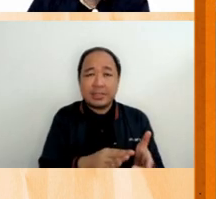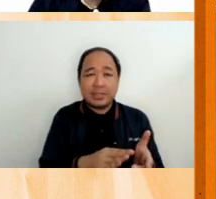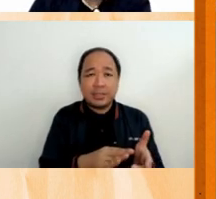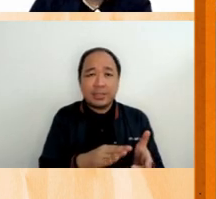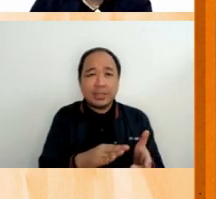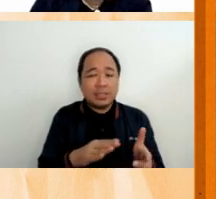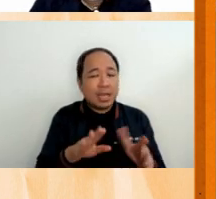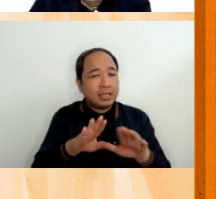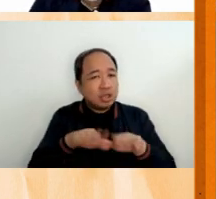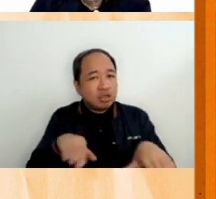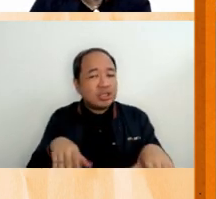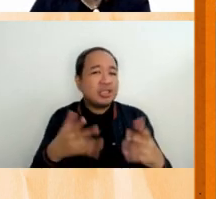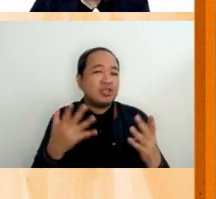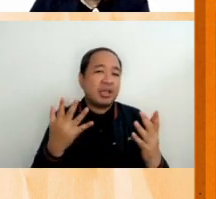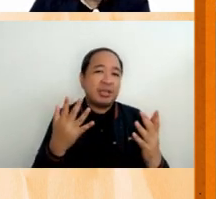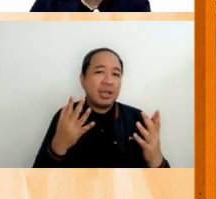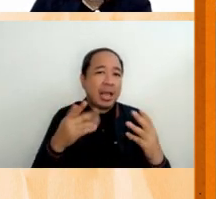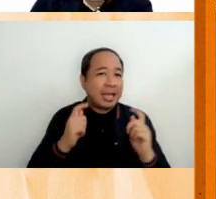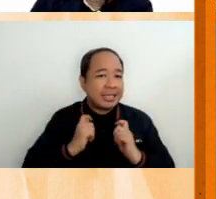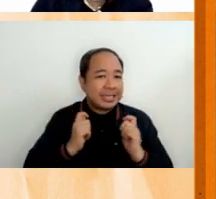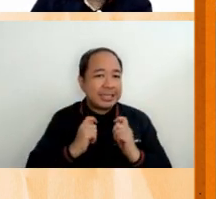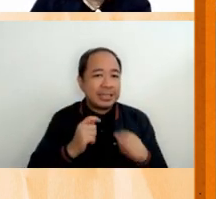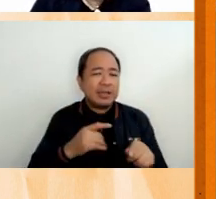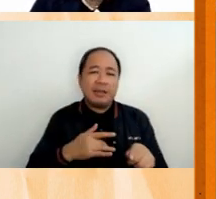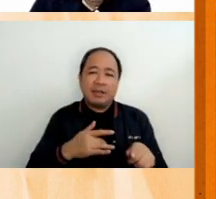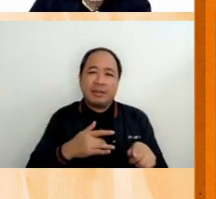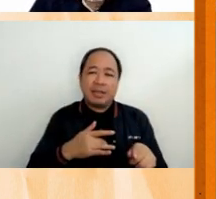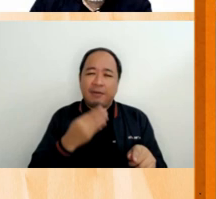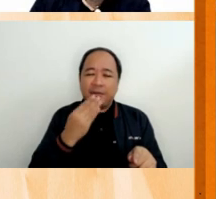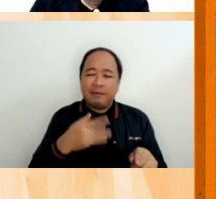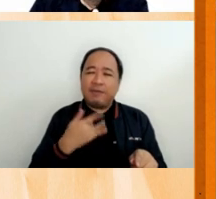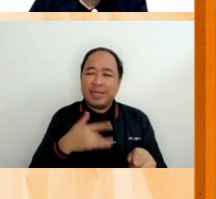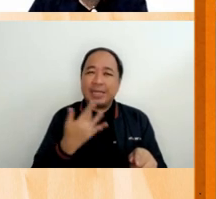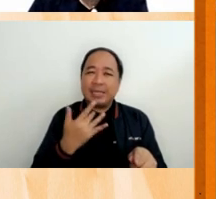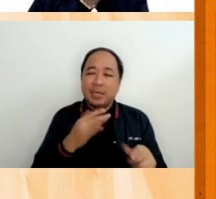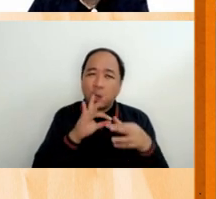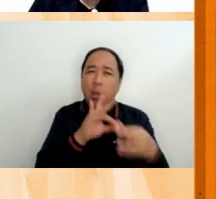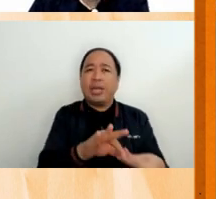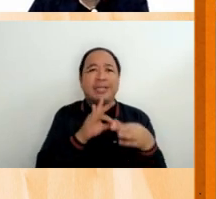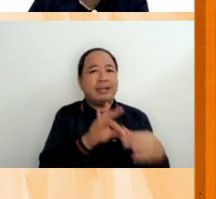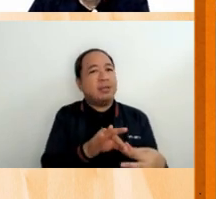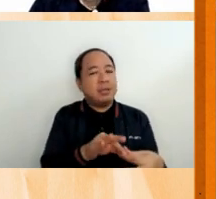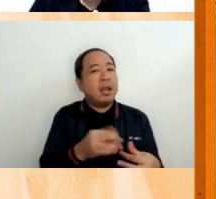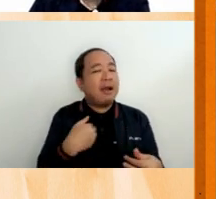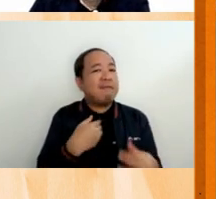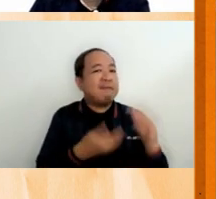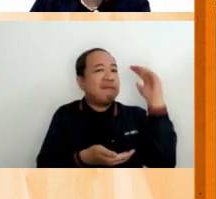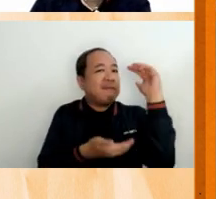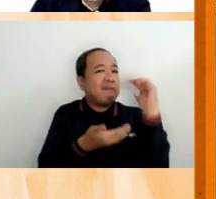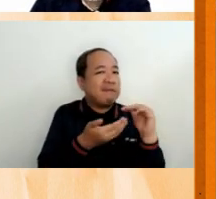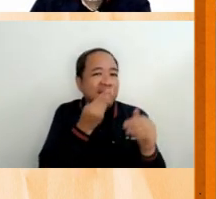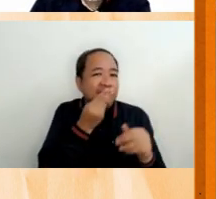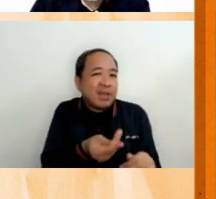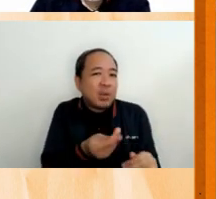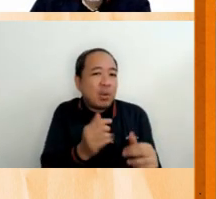fewer problems with substance use, for fewer problems with suicidality, and even risky sexual